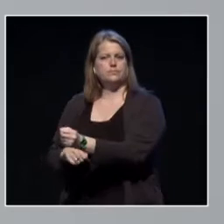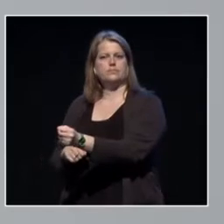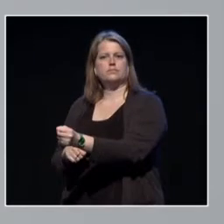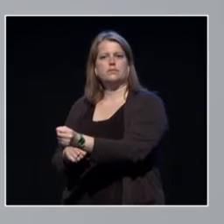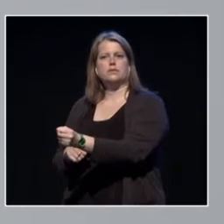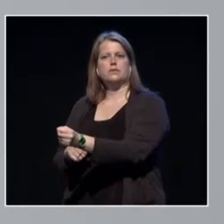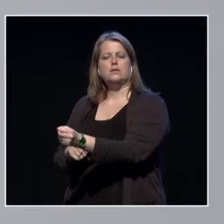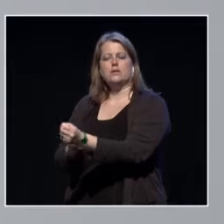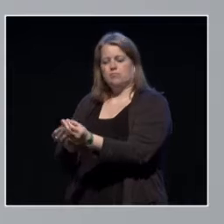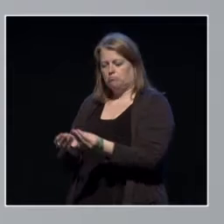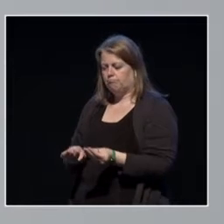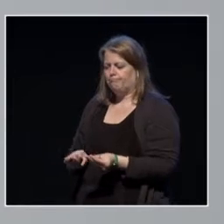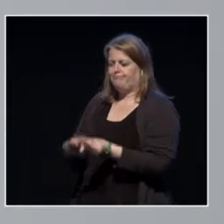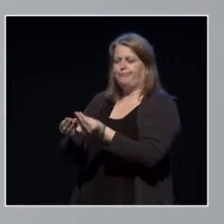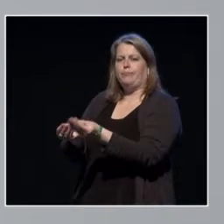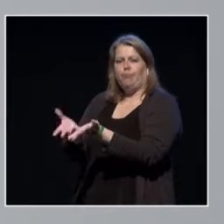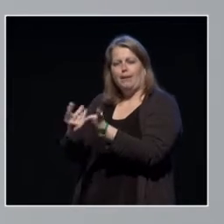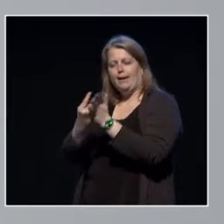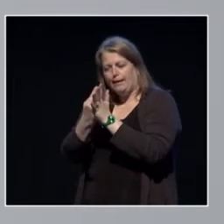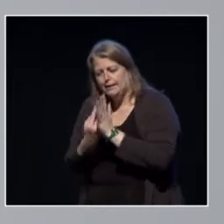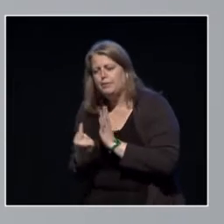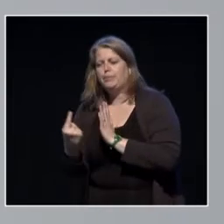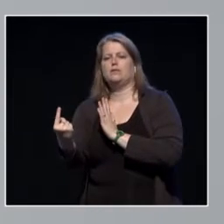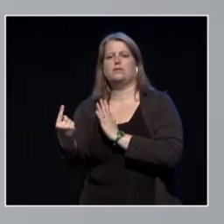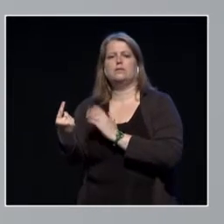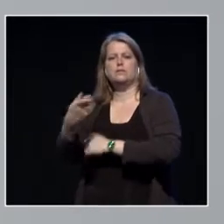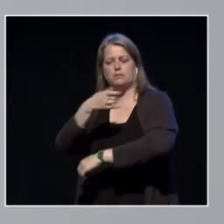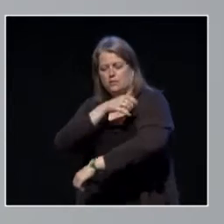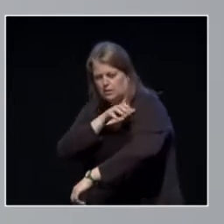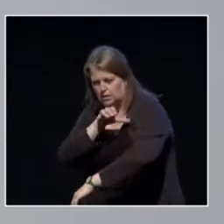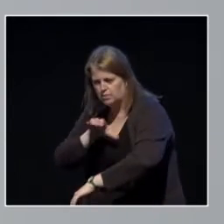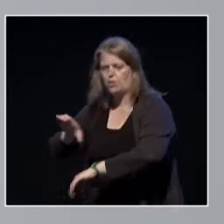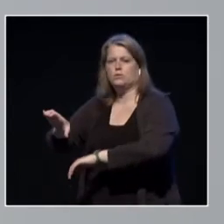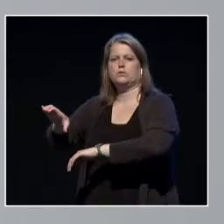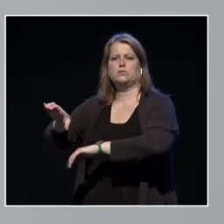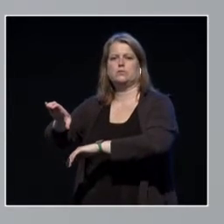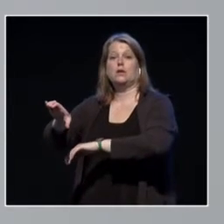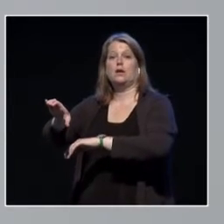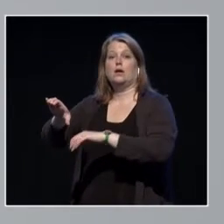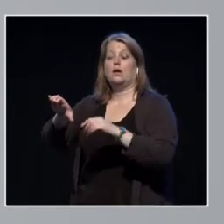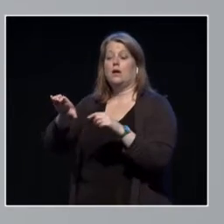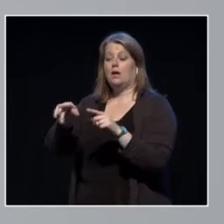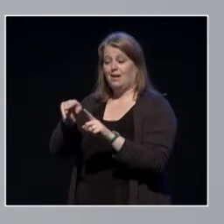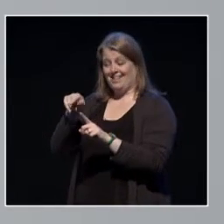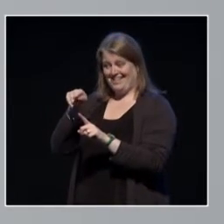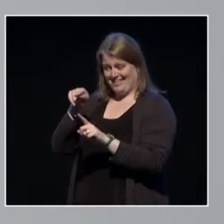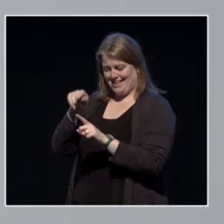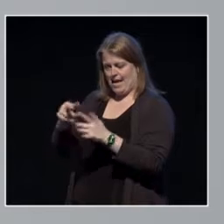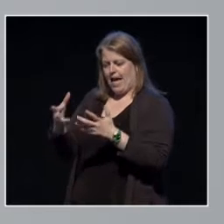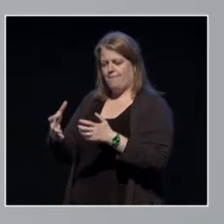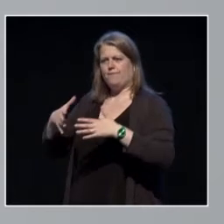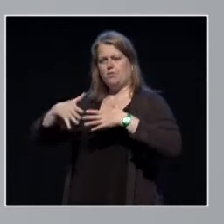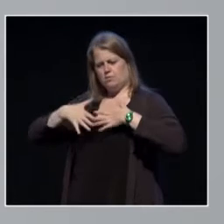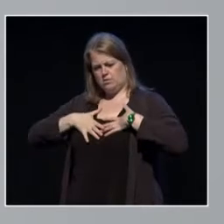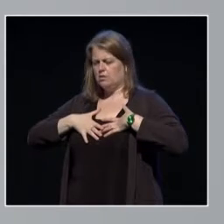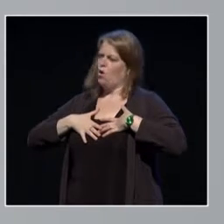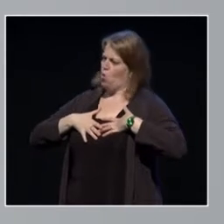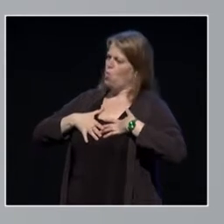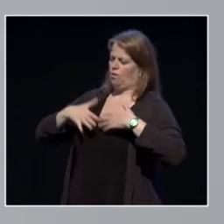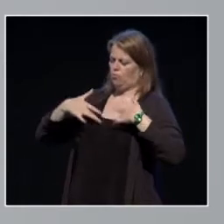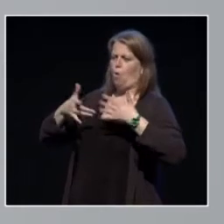and give them the independence, the empowerment. It gives them the authority to make